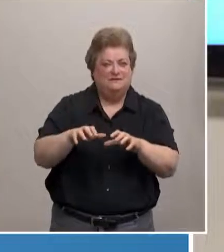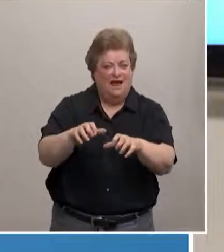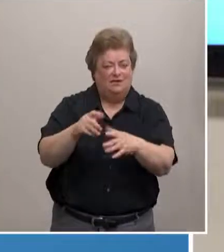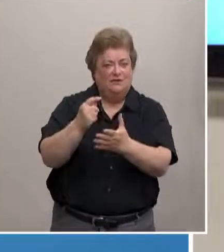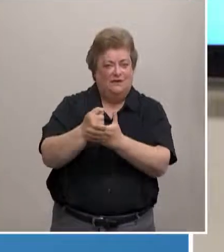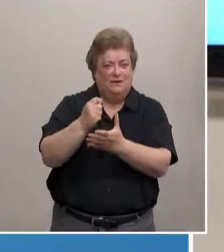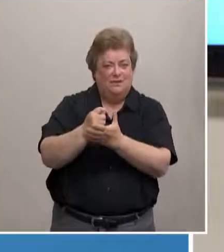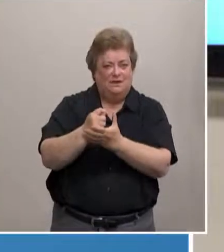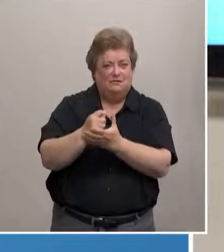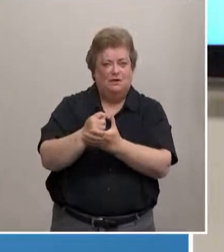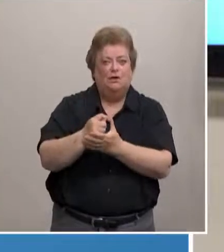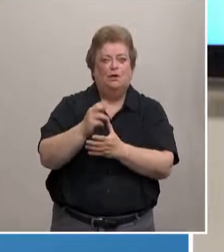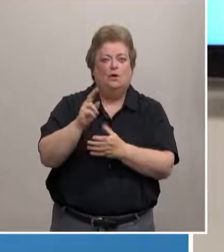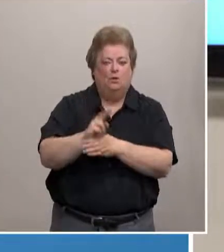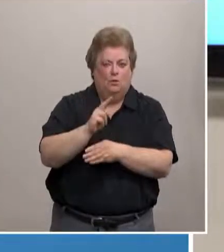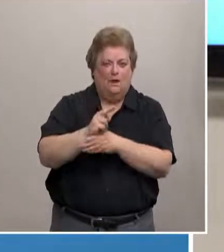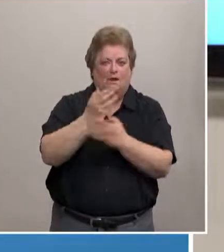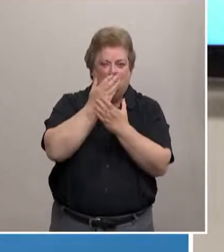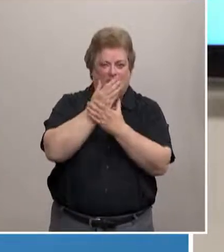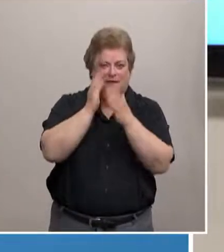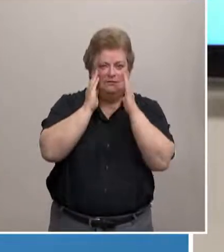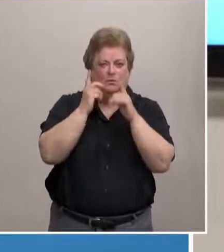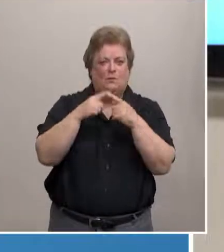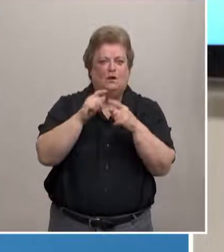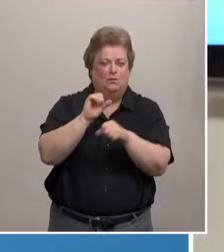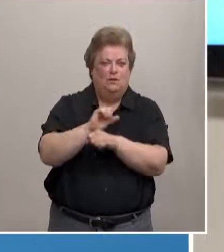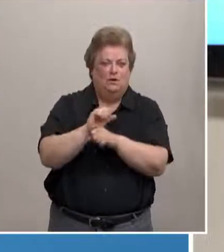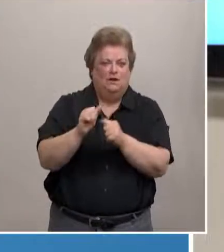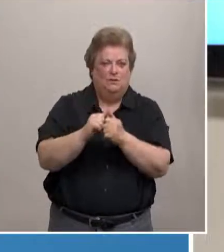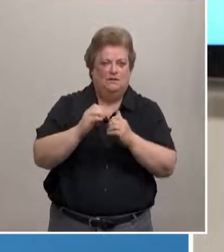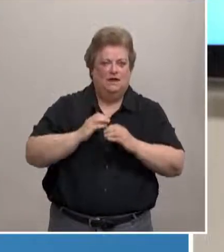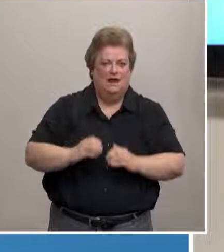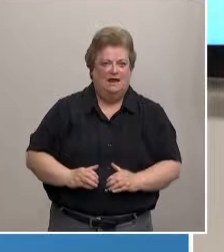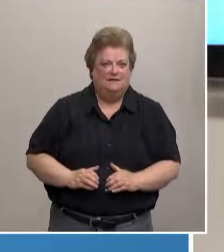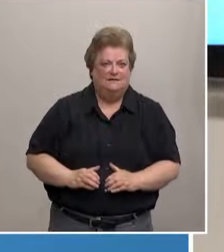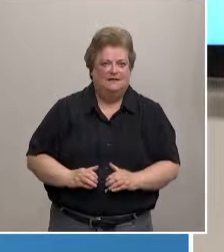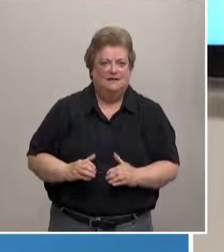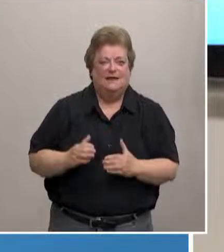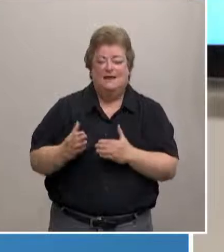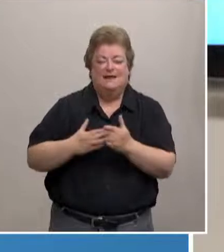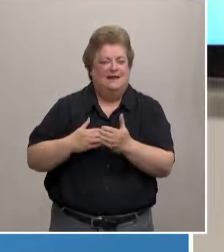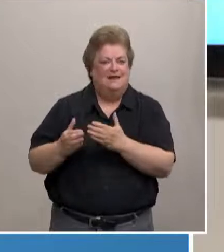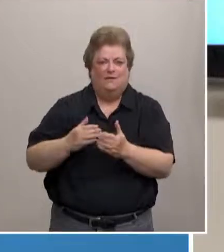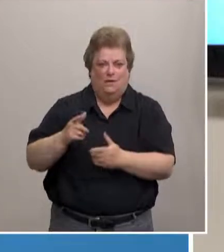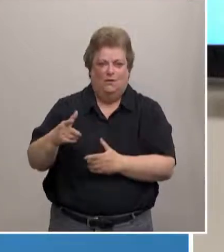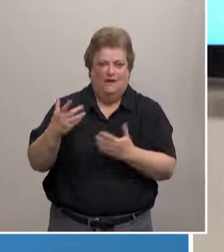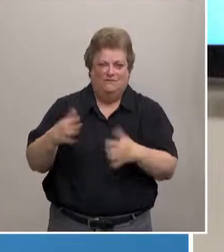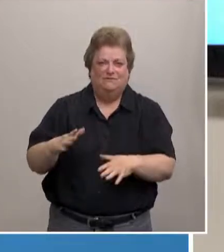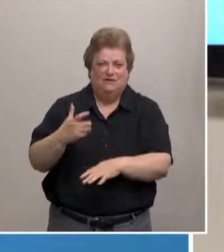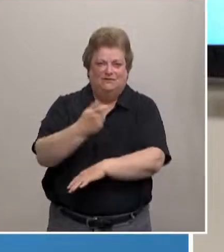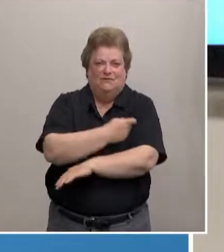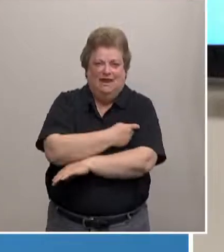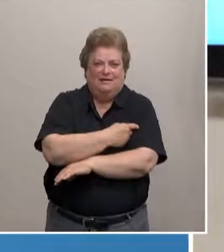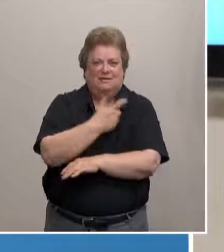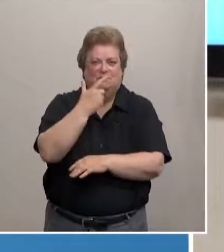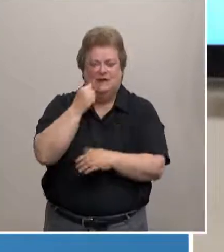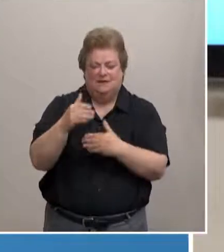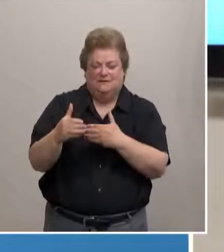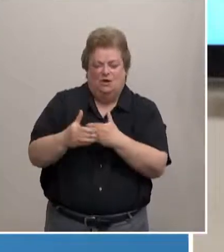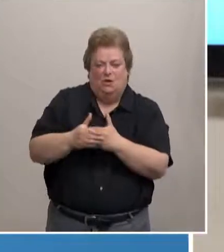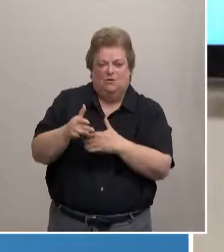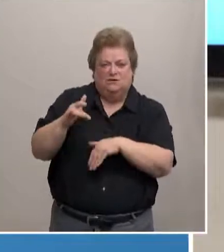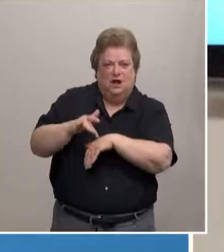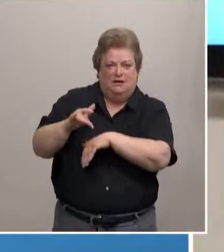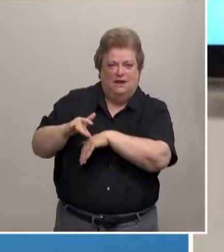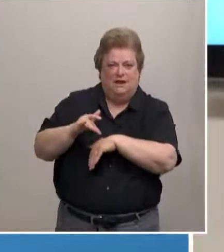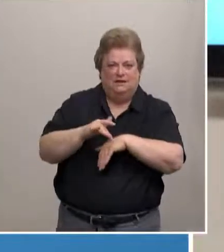as massage therapists to wear masks when working with clients, even if they're fully vaccinated, due to the close